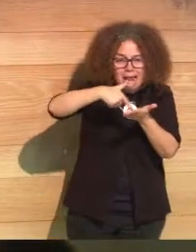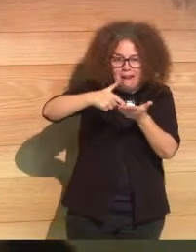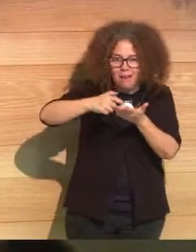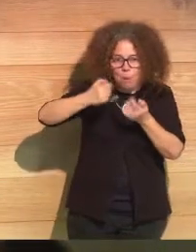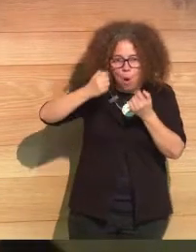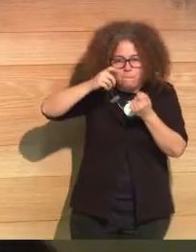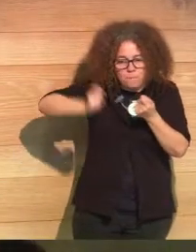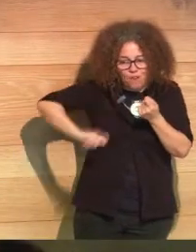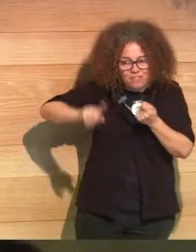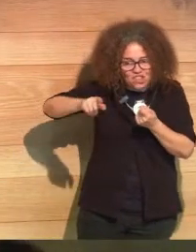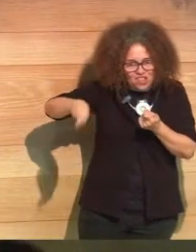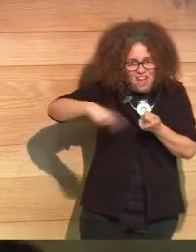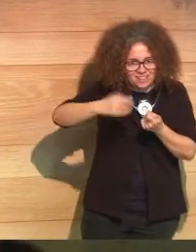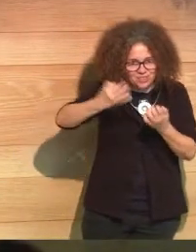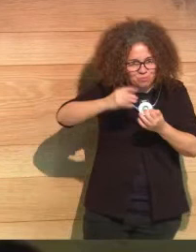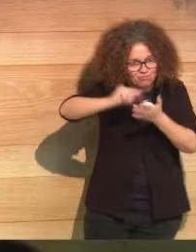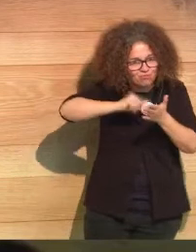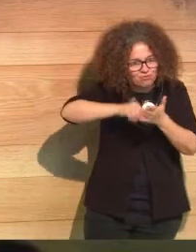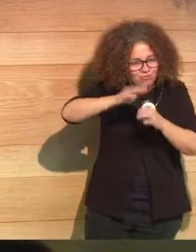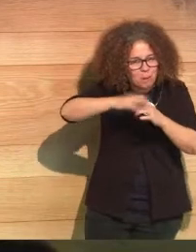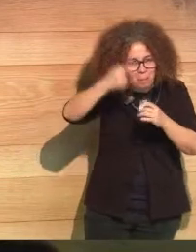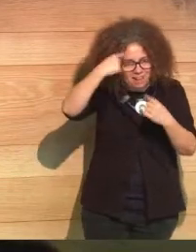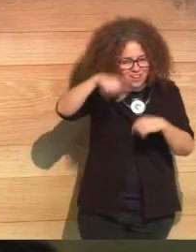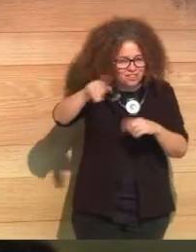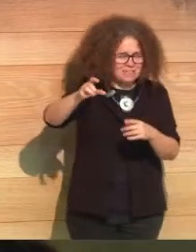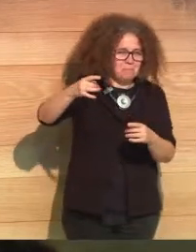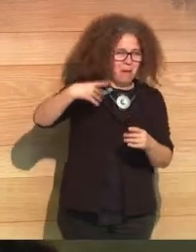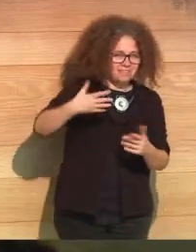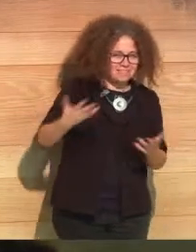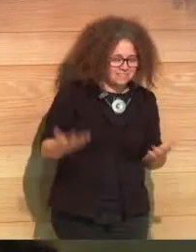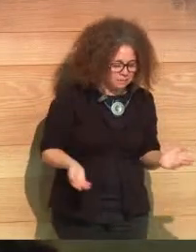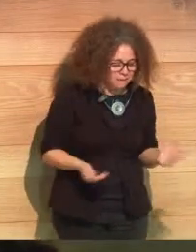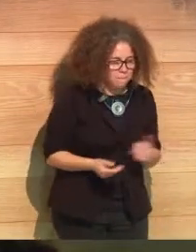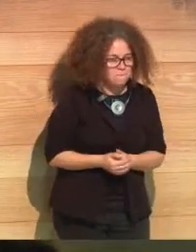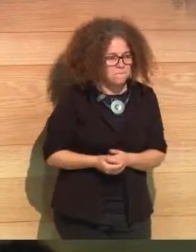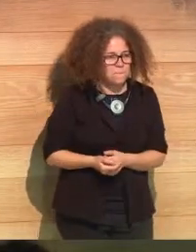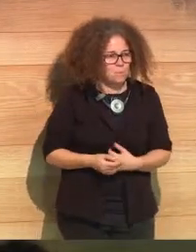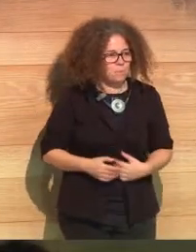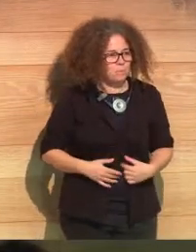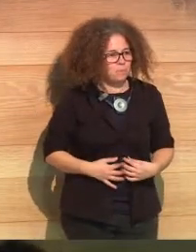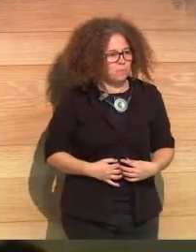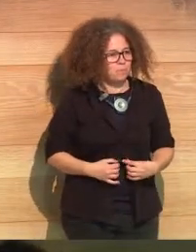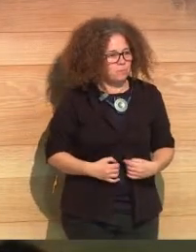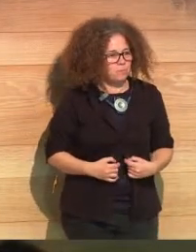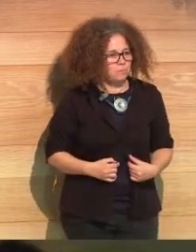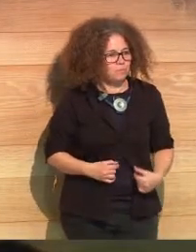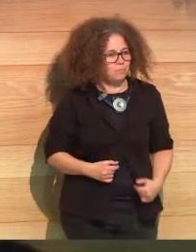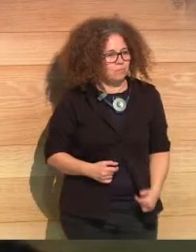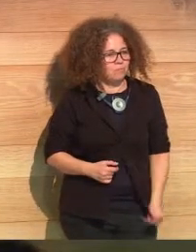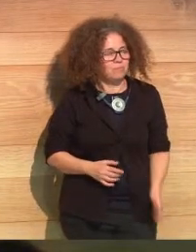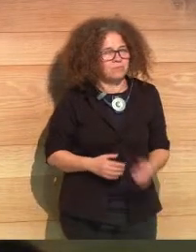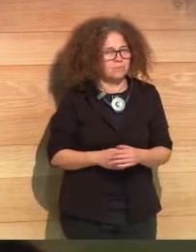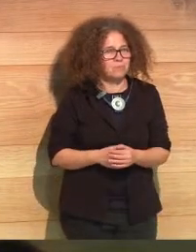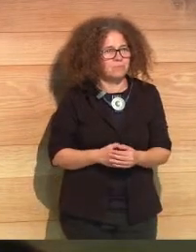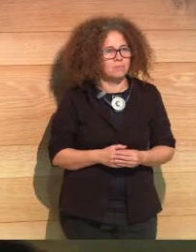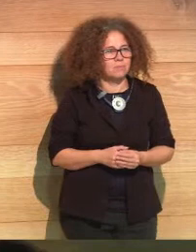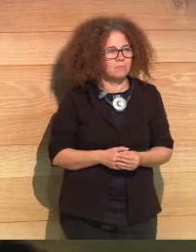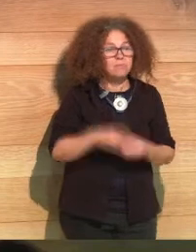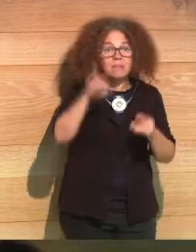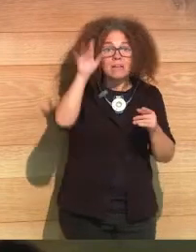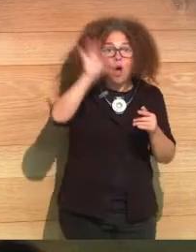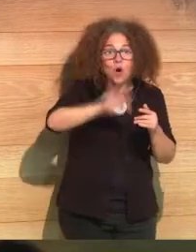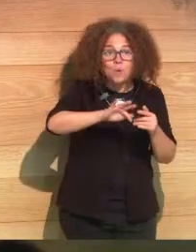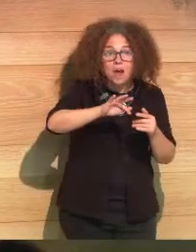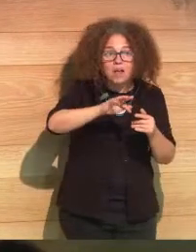were actually missing the sound. This piece is not really silent because the sound that the plotter machine makes is really part